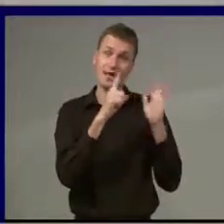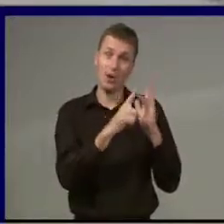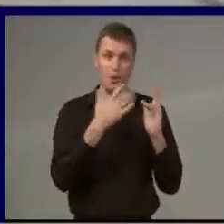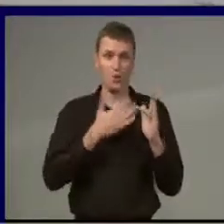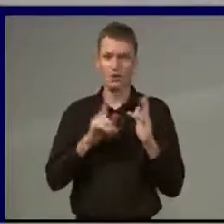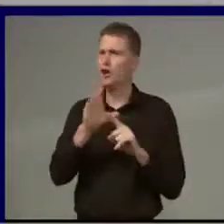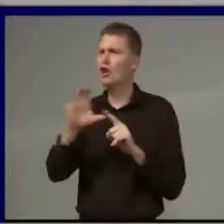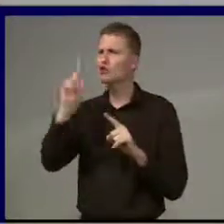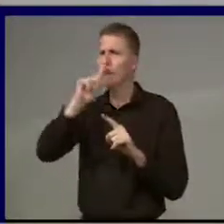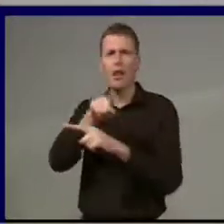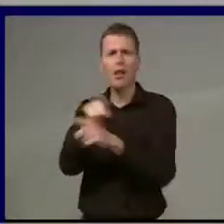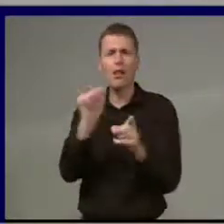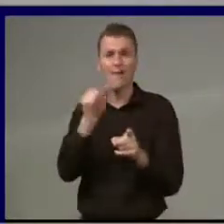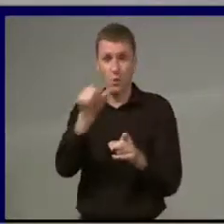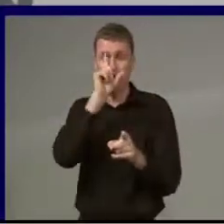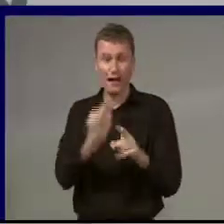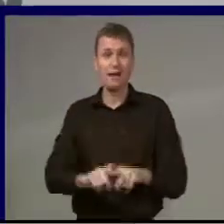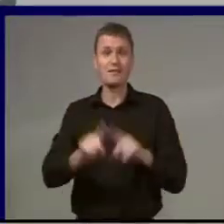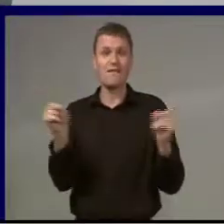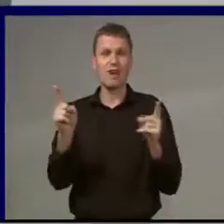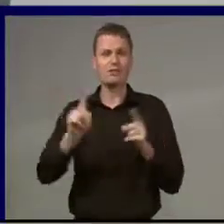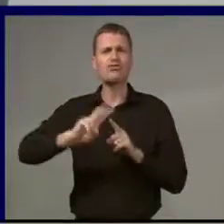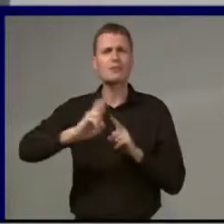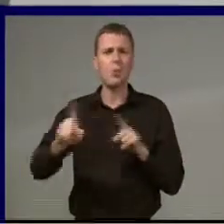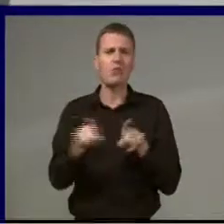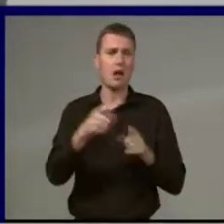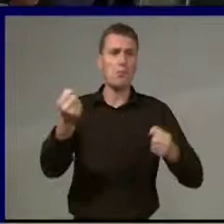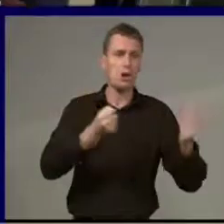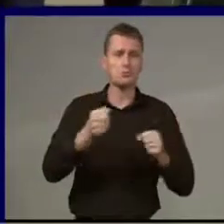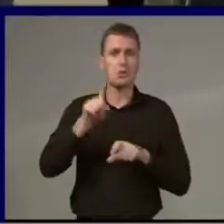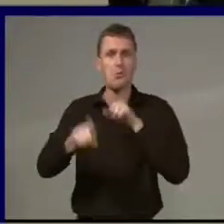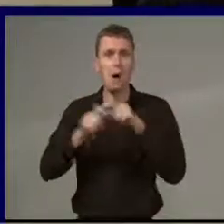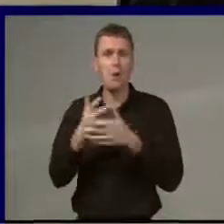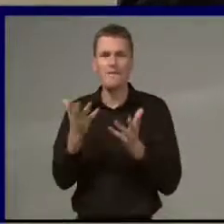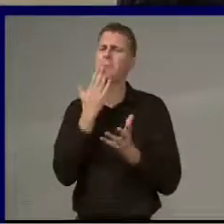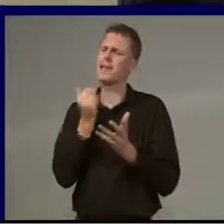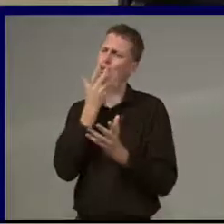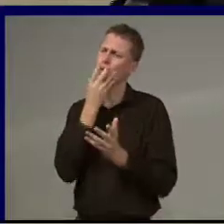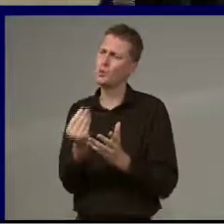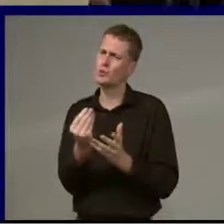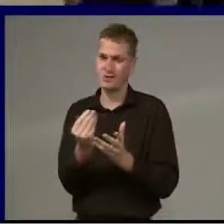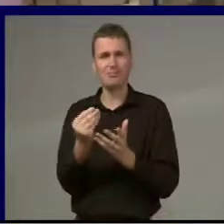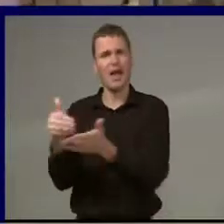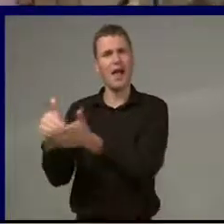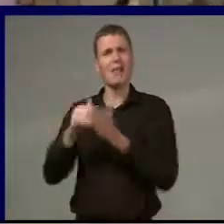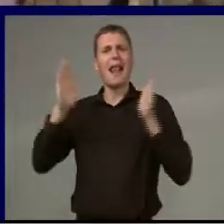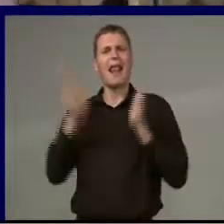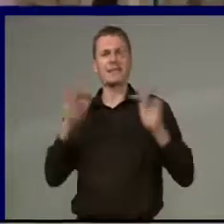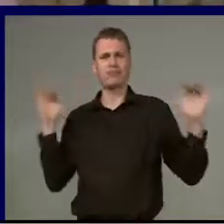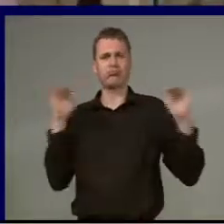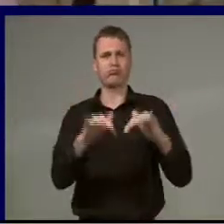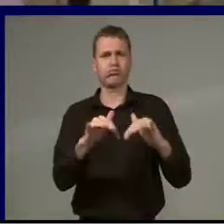residents who have alternative transportation to use it to help ease potential congestion. Anything to help